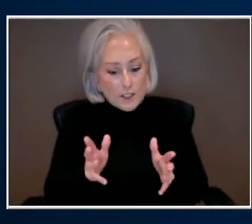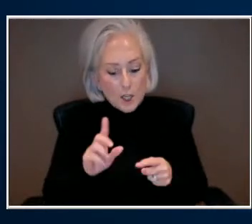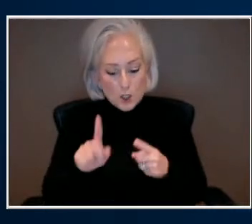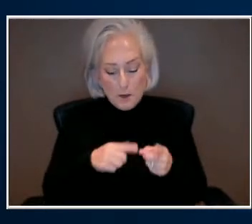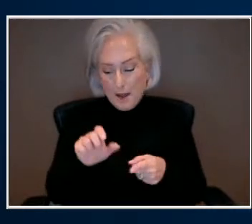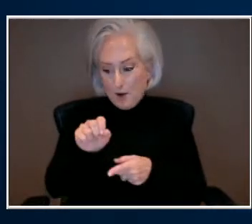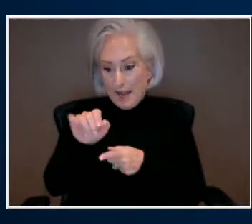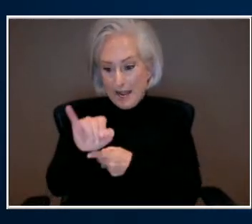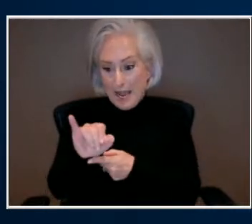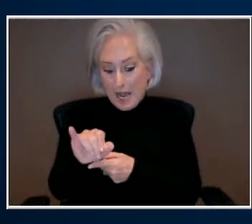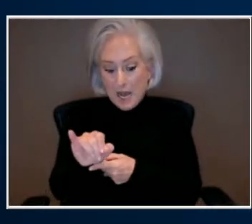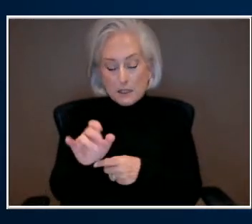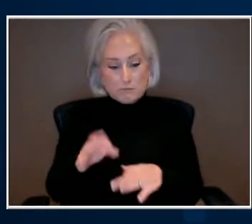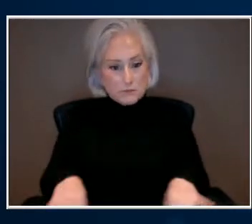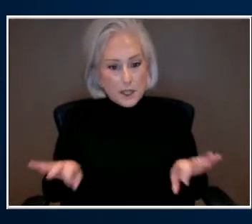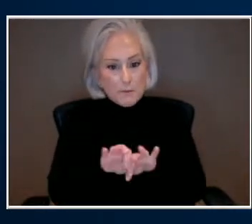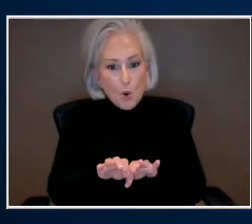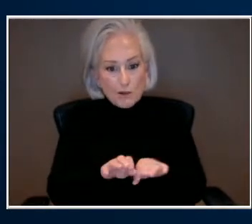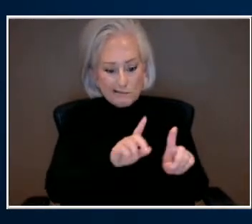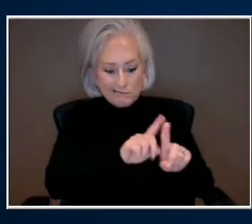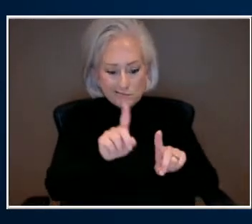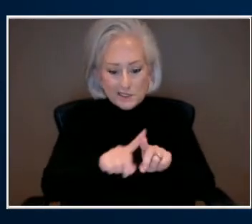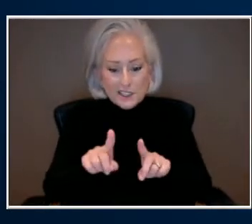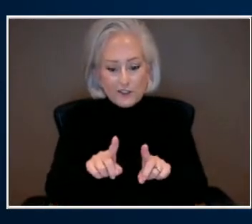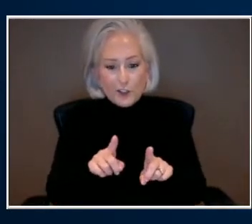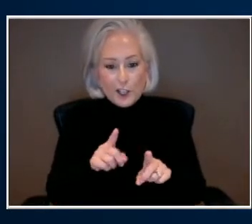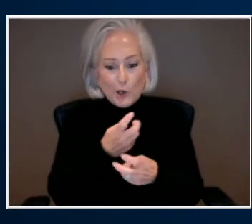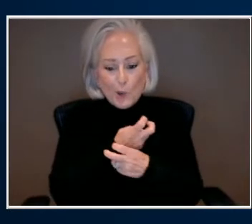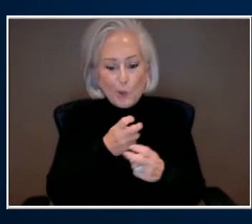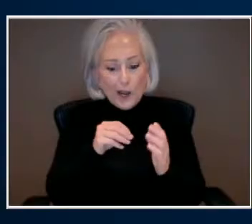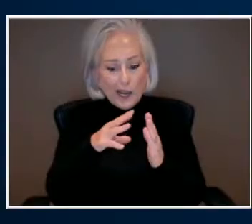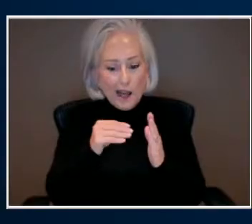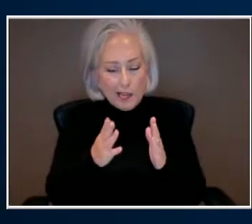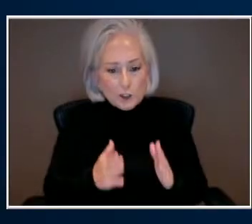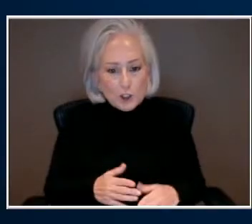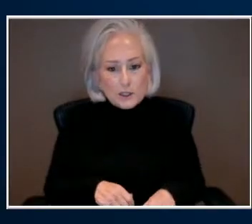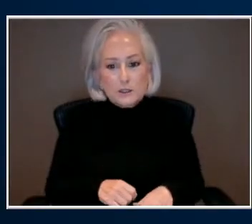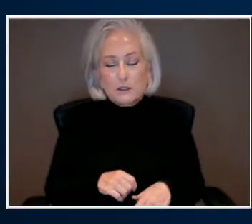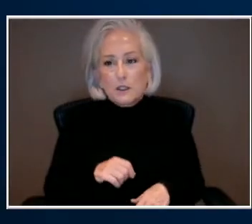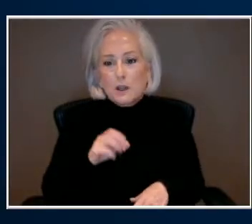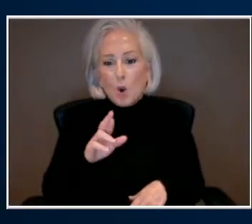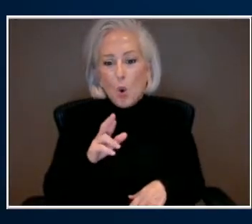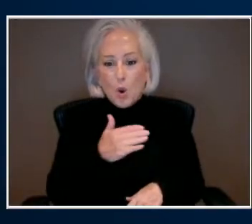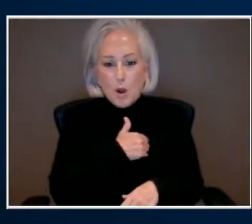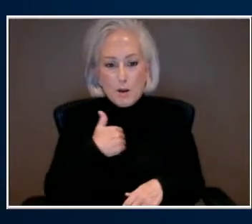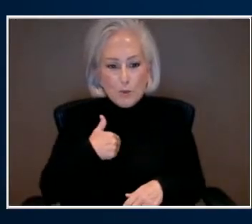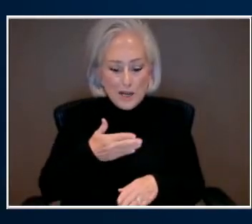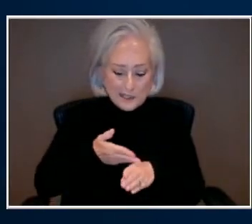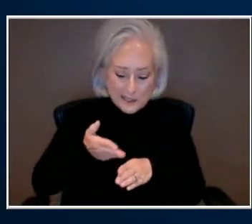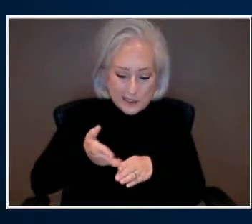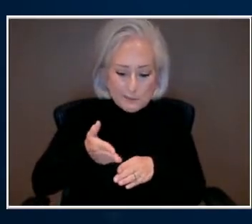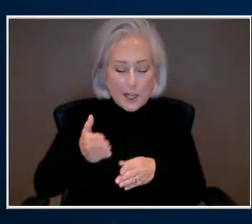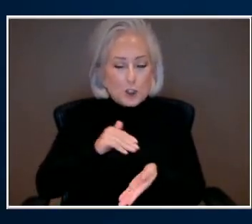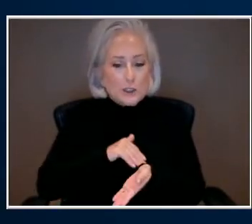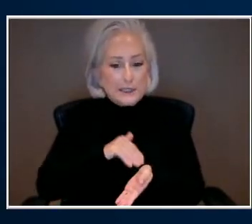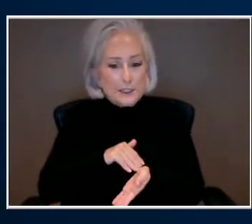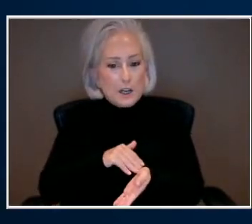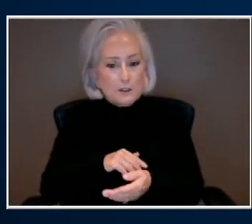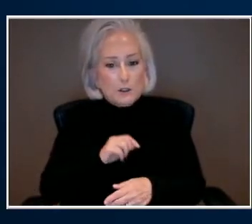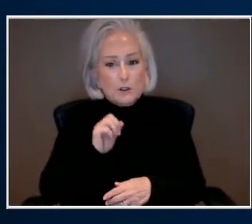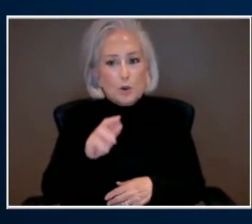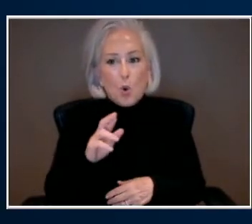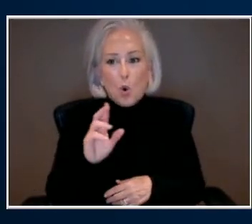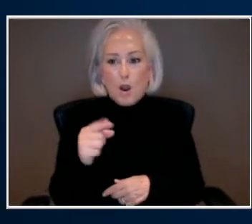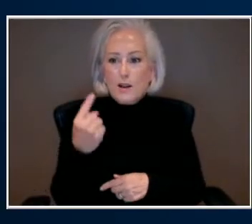practice settings, even breast specialists and academic versus community or a solo practice might use